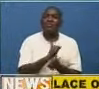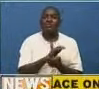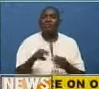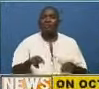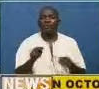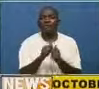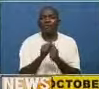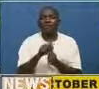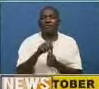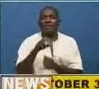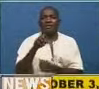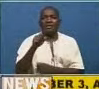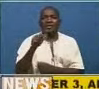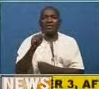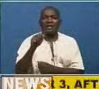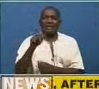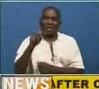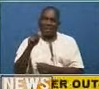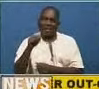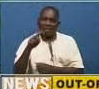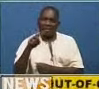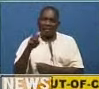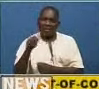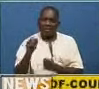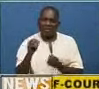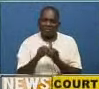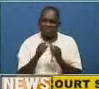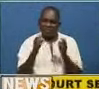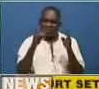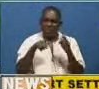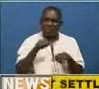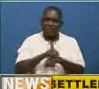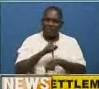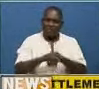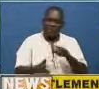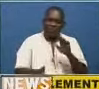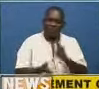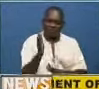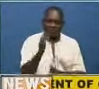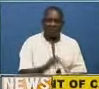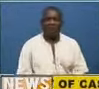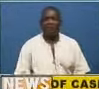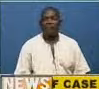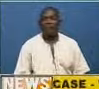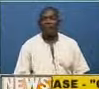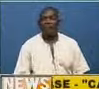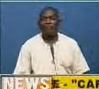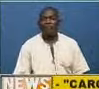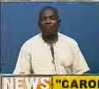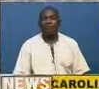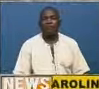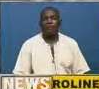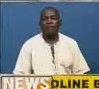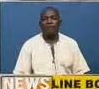leading to Dima Township is dangerous and must be worked on immediately.